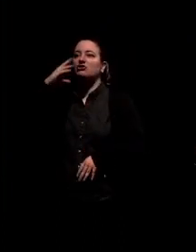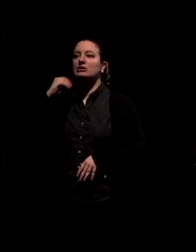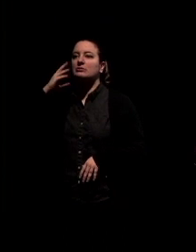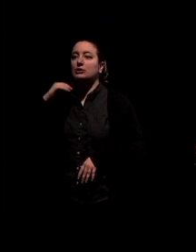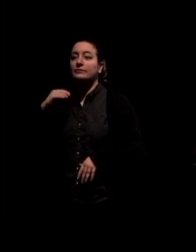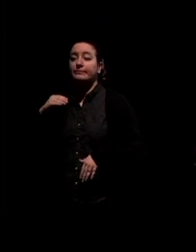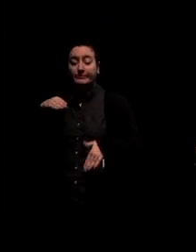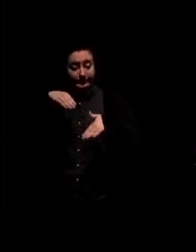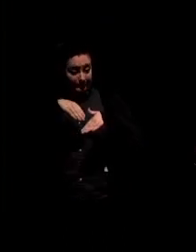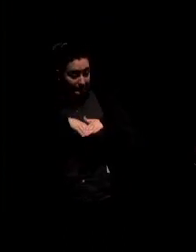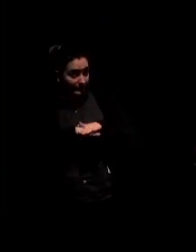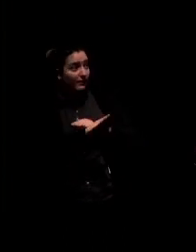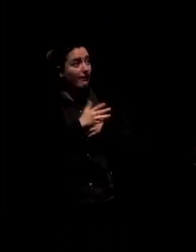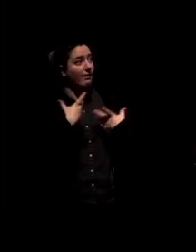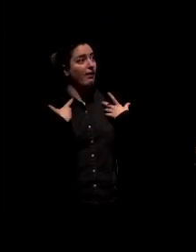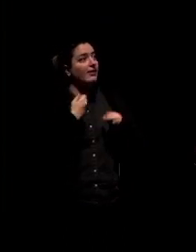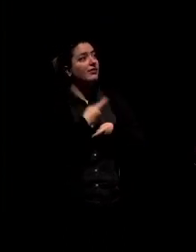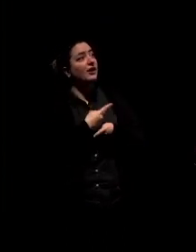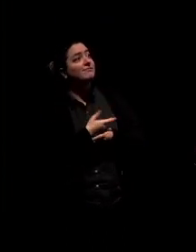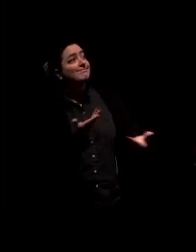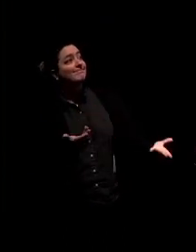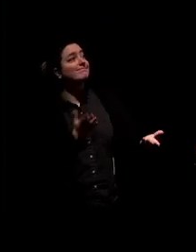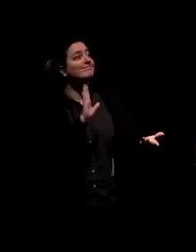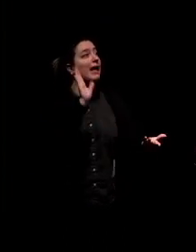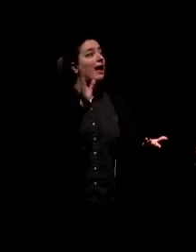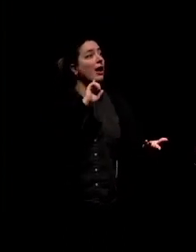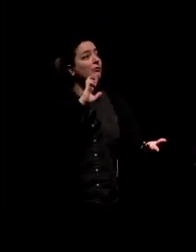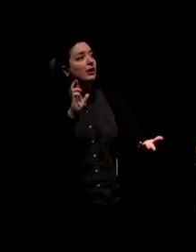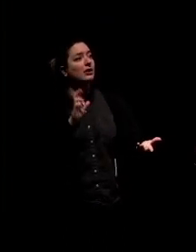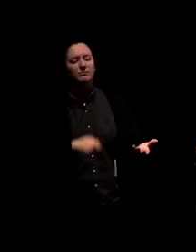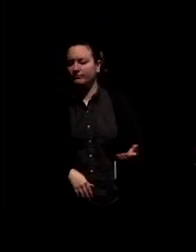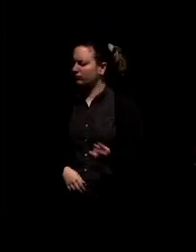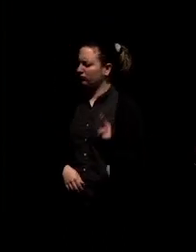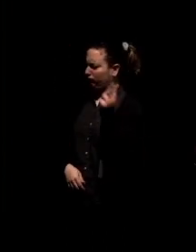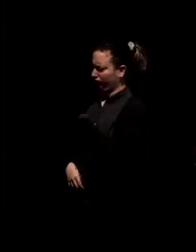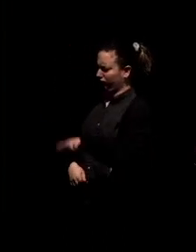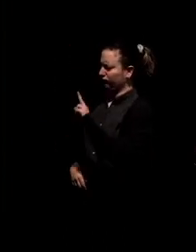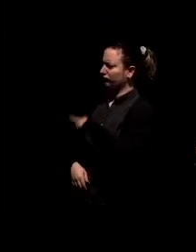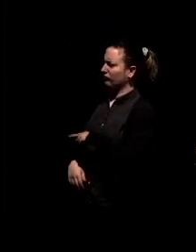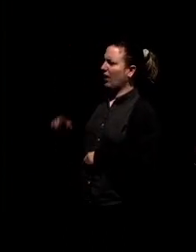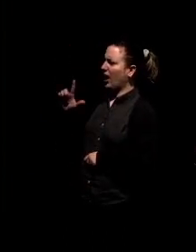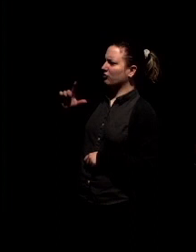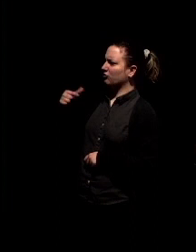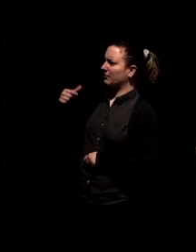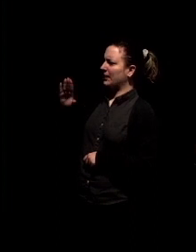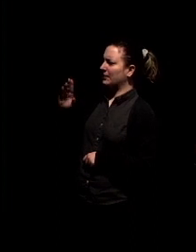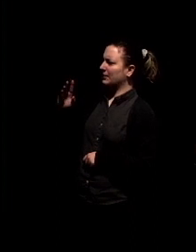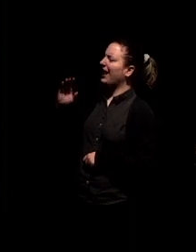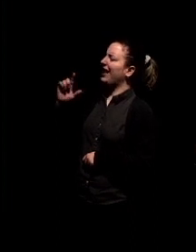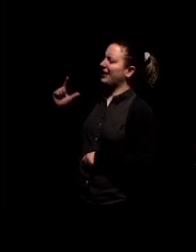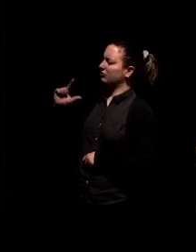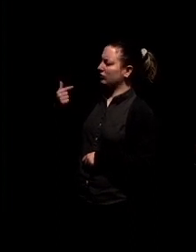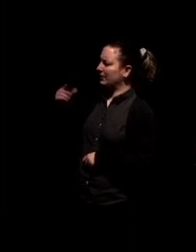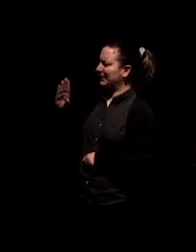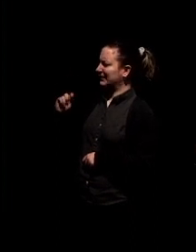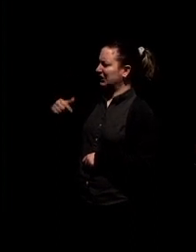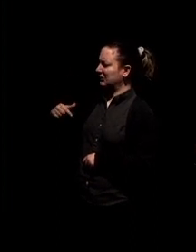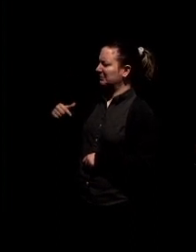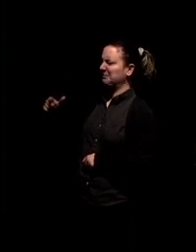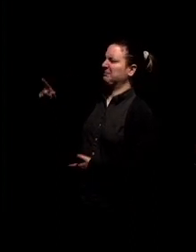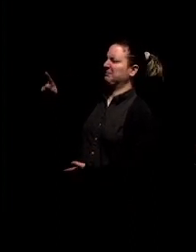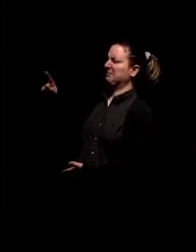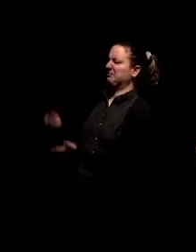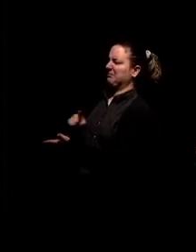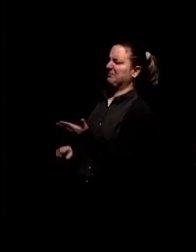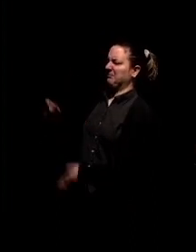them treatment because they were LGBTQ. And 45% who had a provider use harsh or abusive